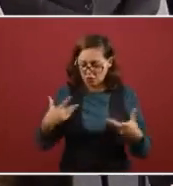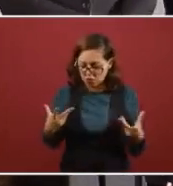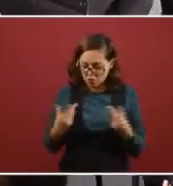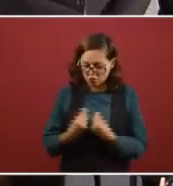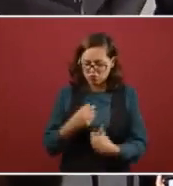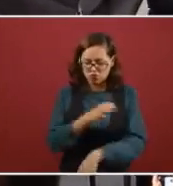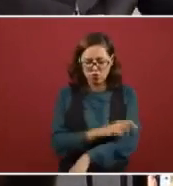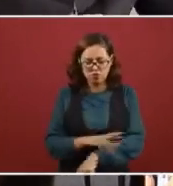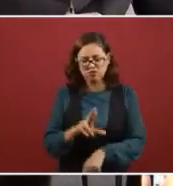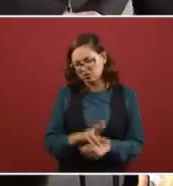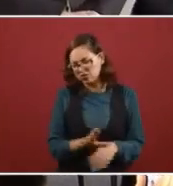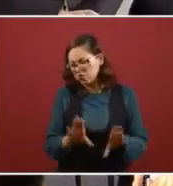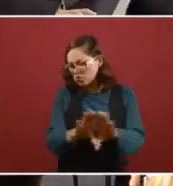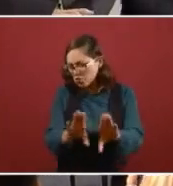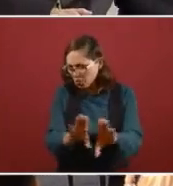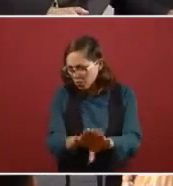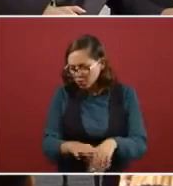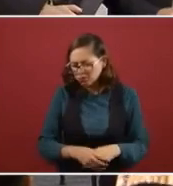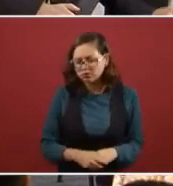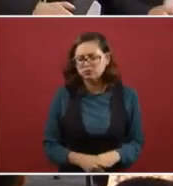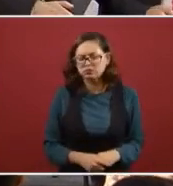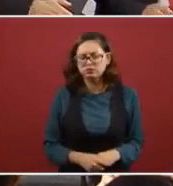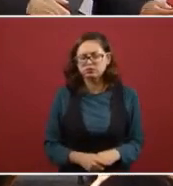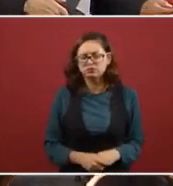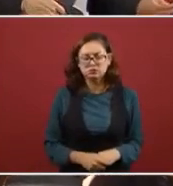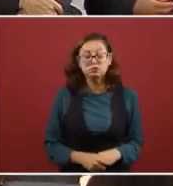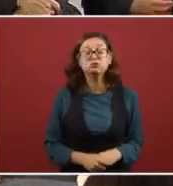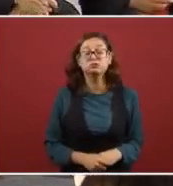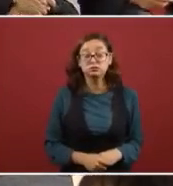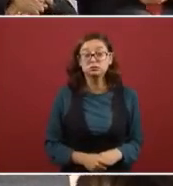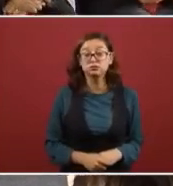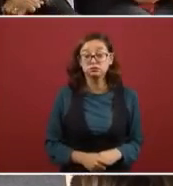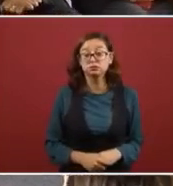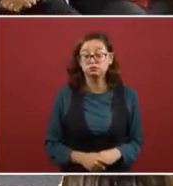federations and government states